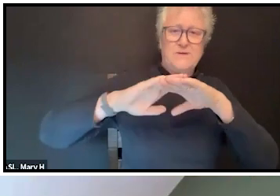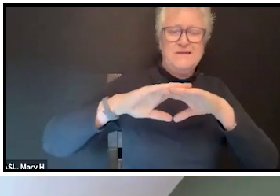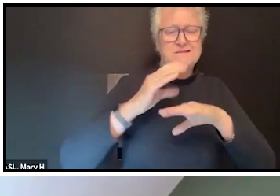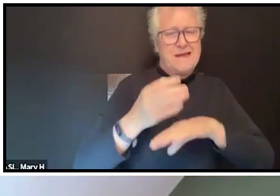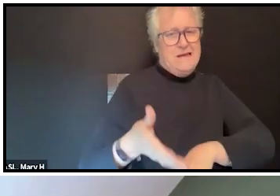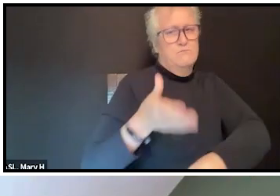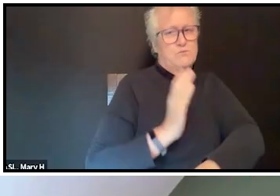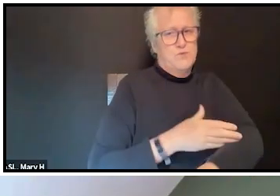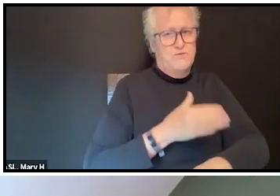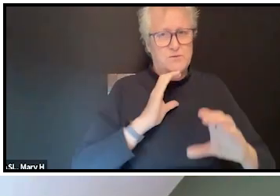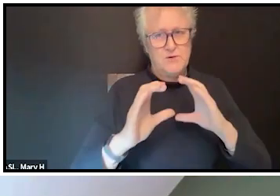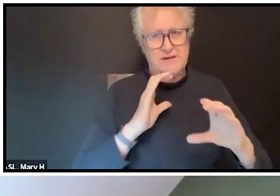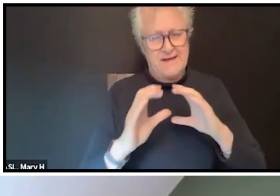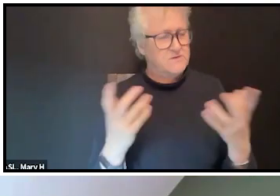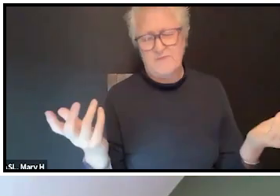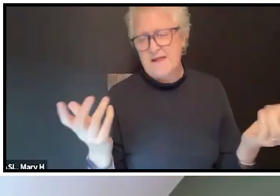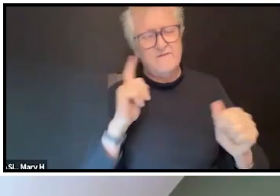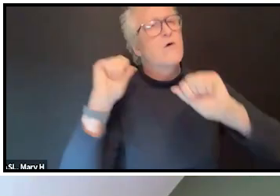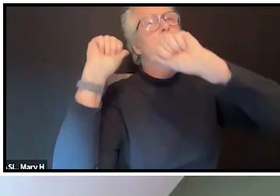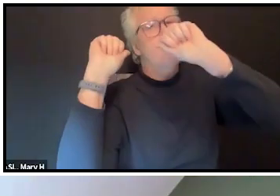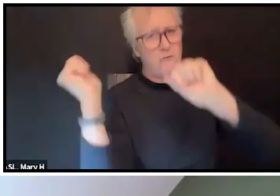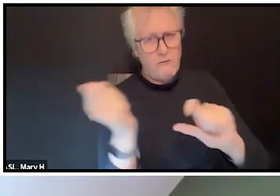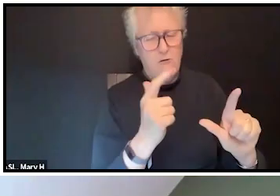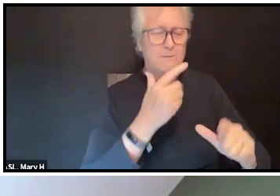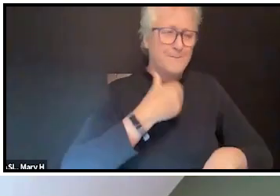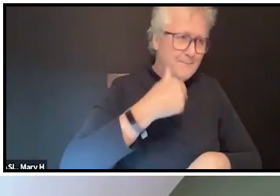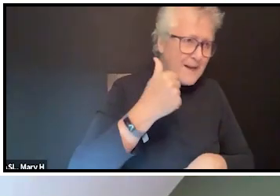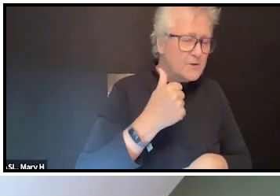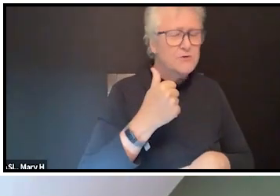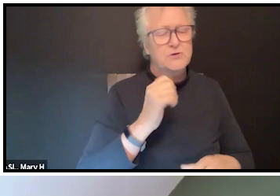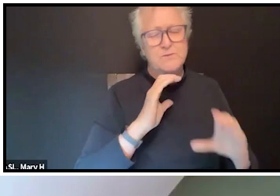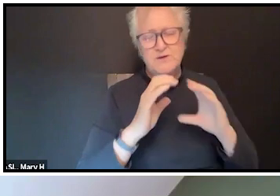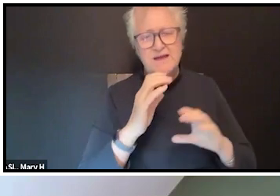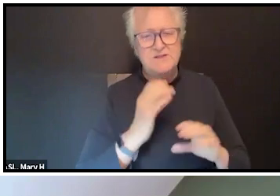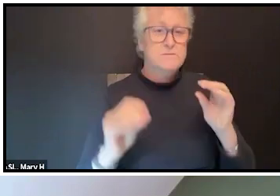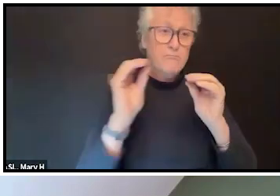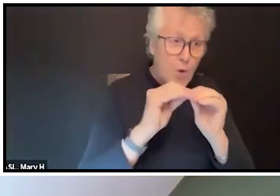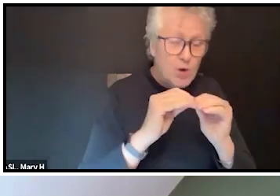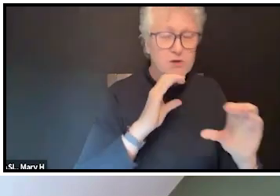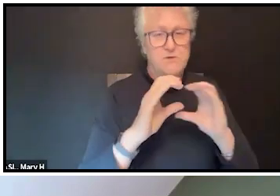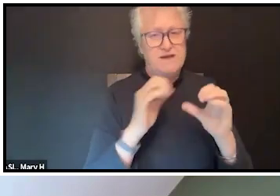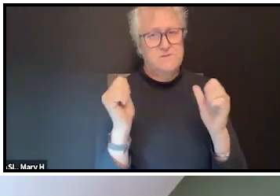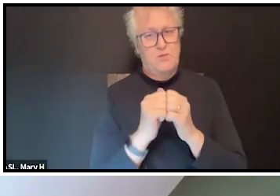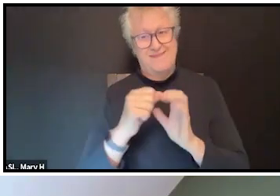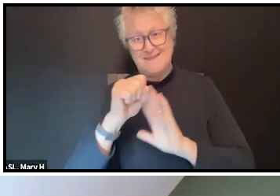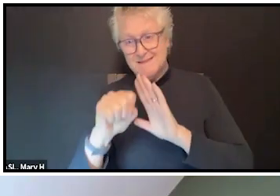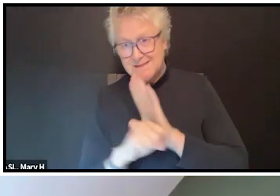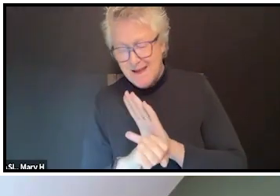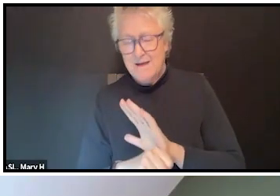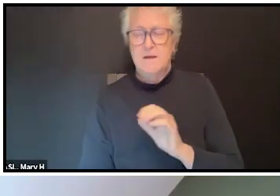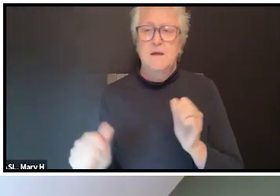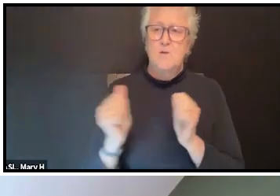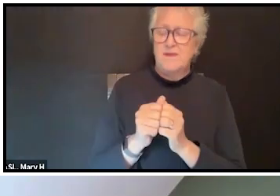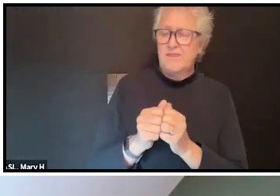communications, and that's all around more communication, better communication with the state, with our fiscal intermediaries, with